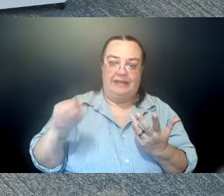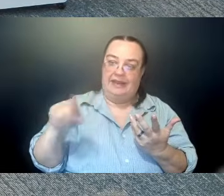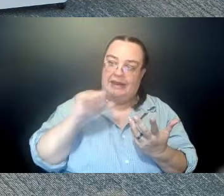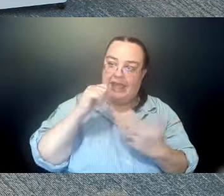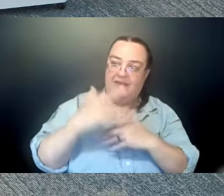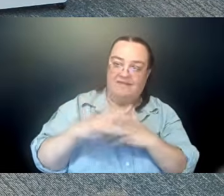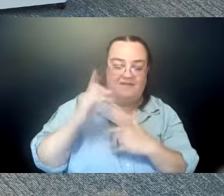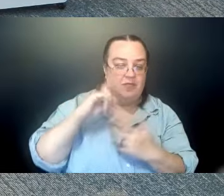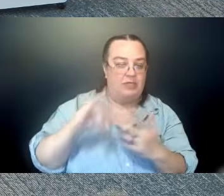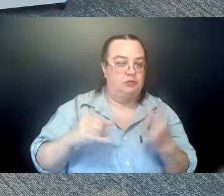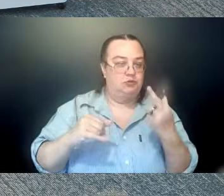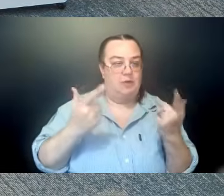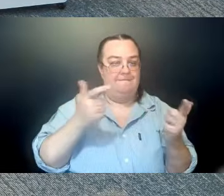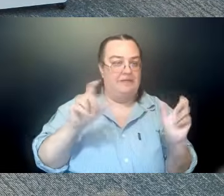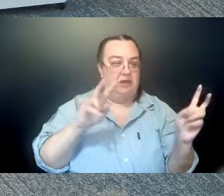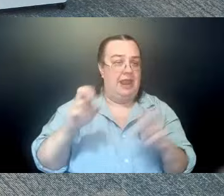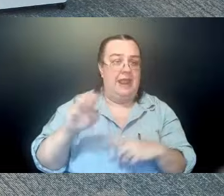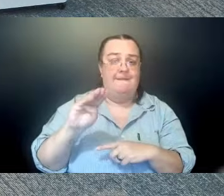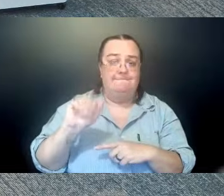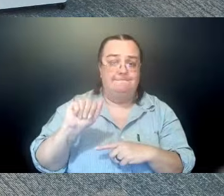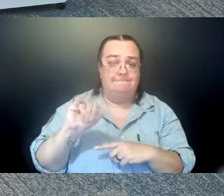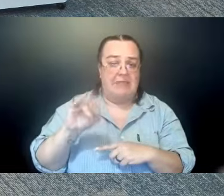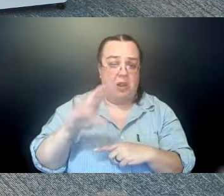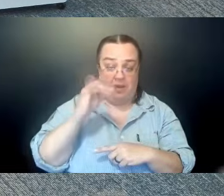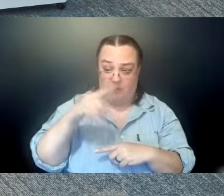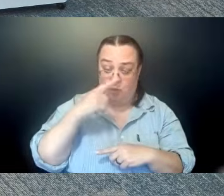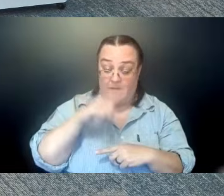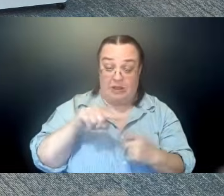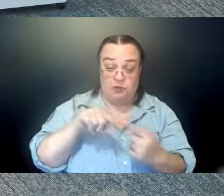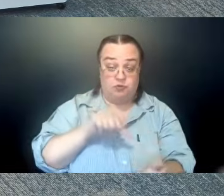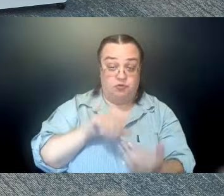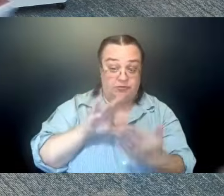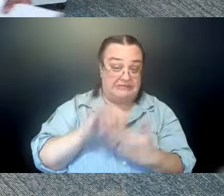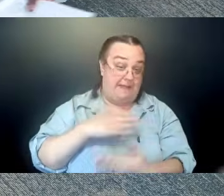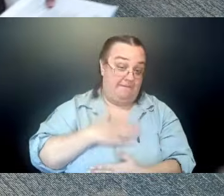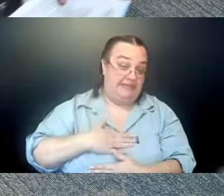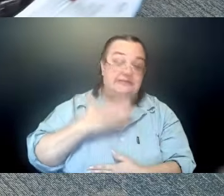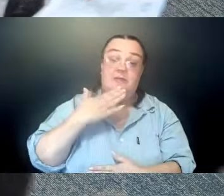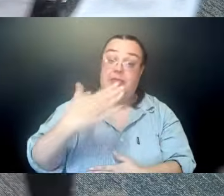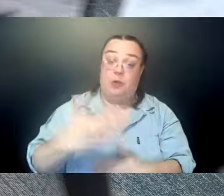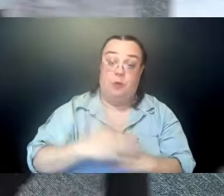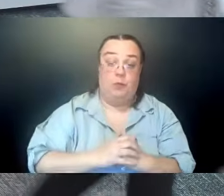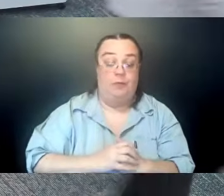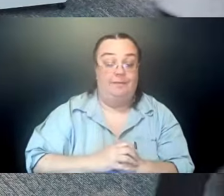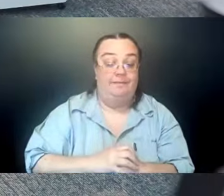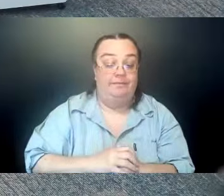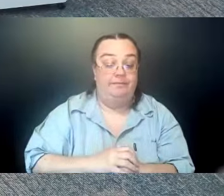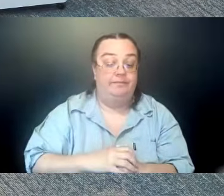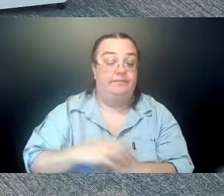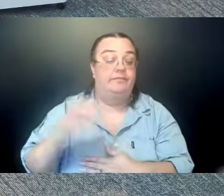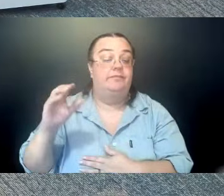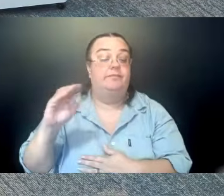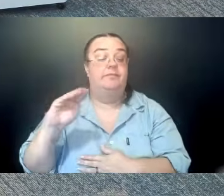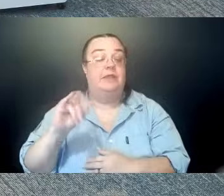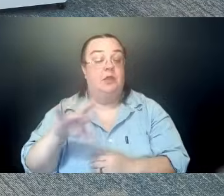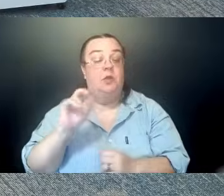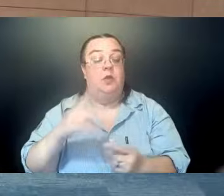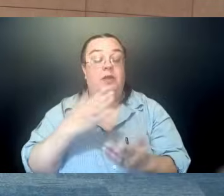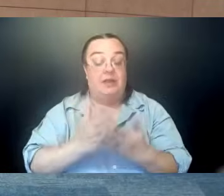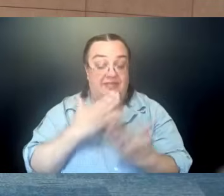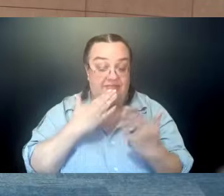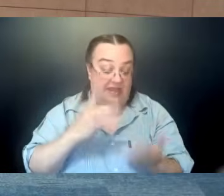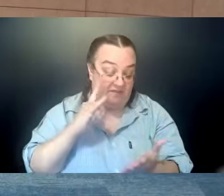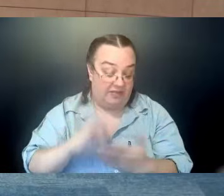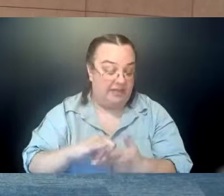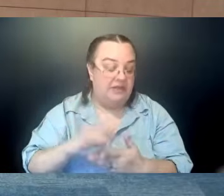items. So, Mr. Mayor, would you address that, please? Thank you. All right, thank you for that. There's,